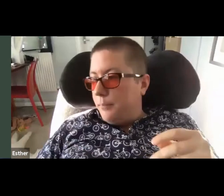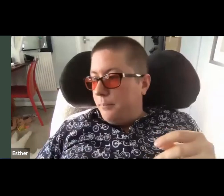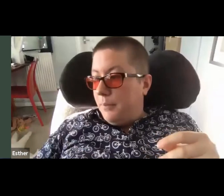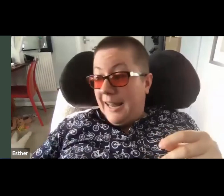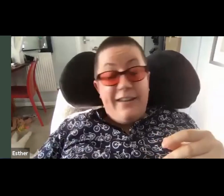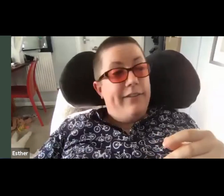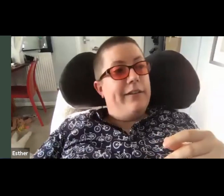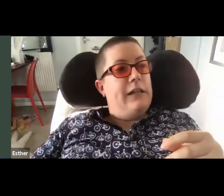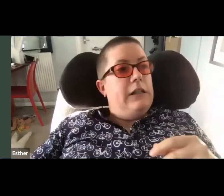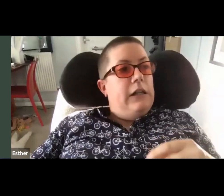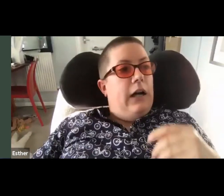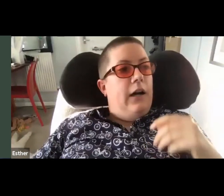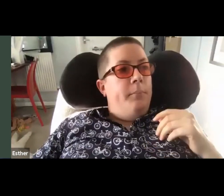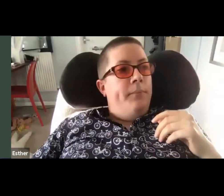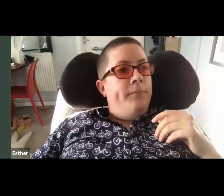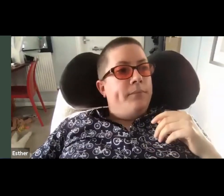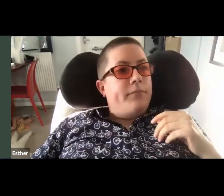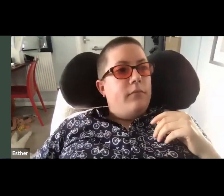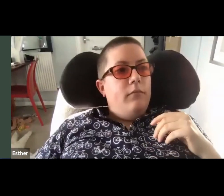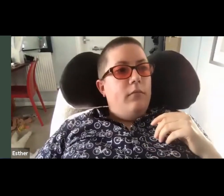negotiating place.